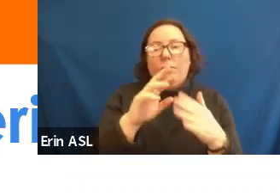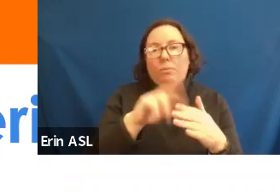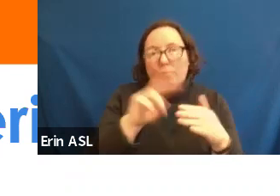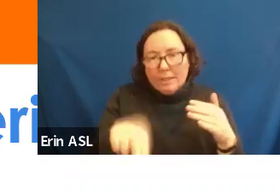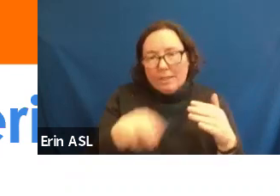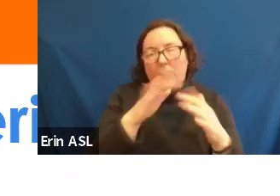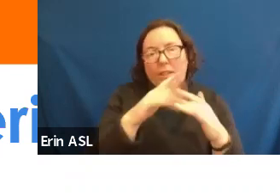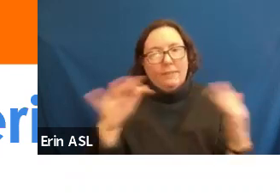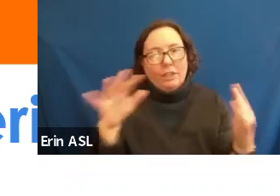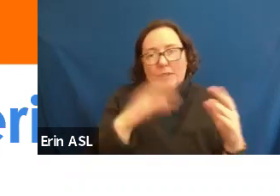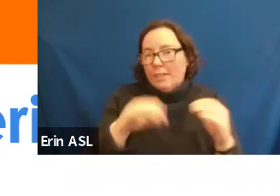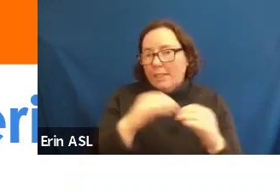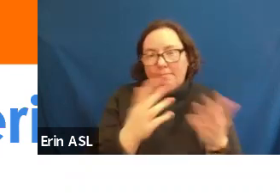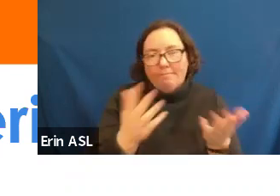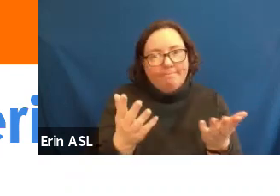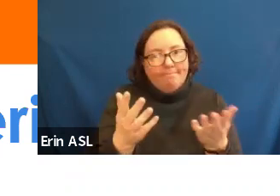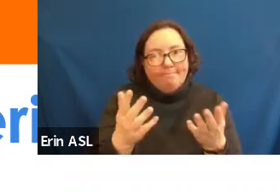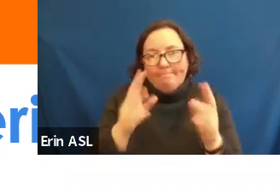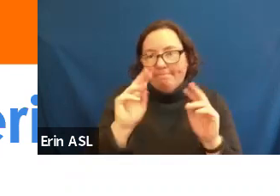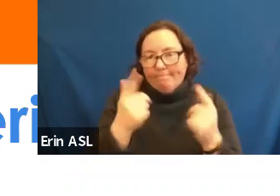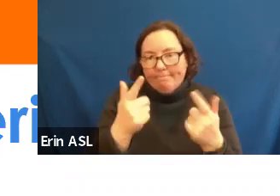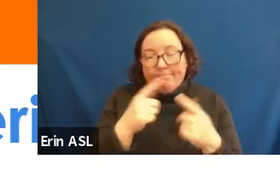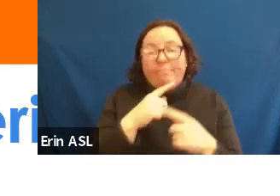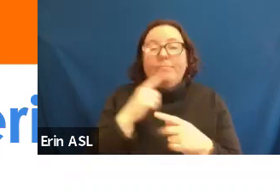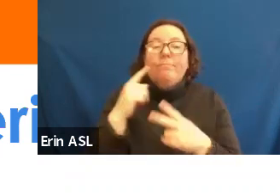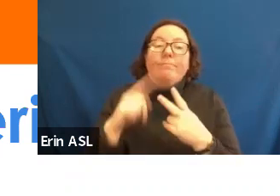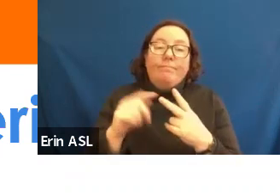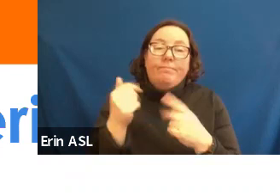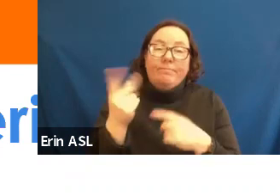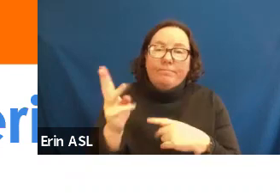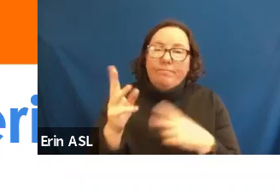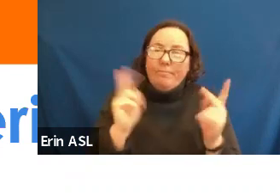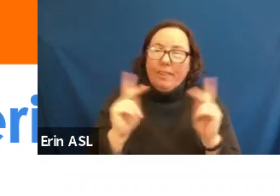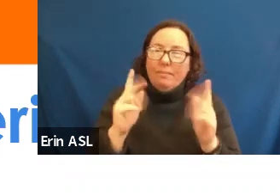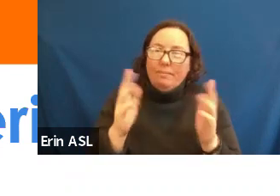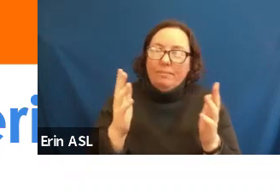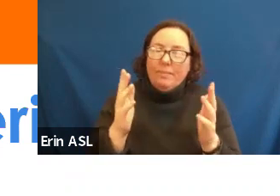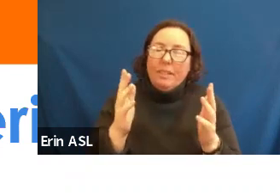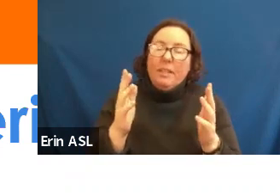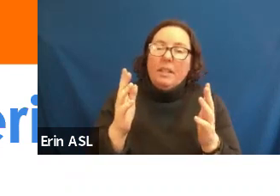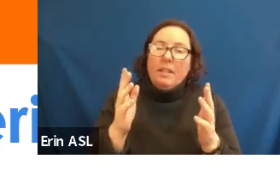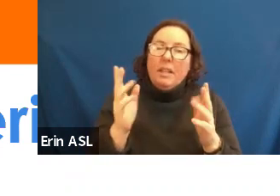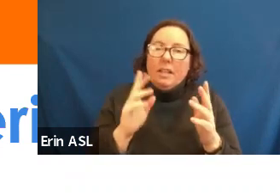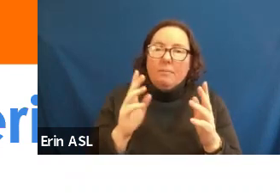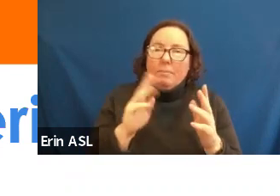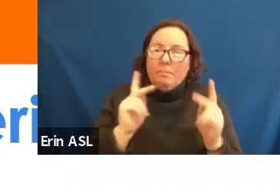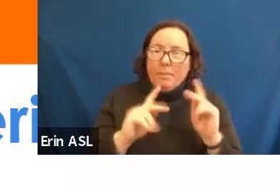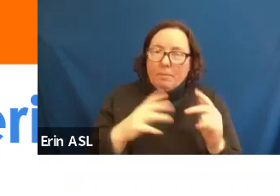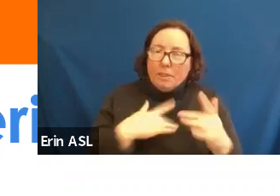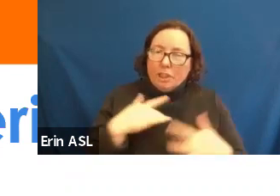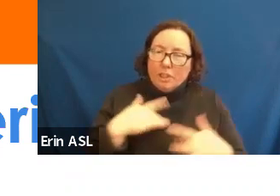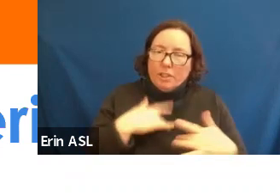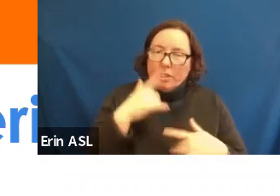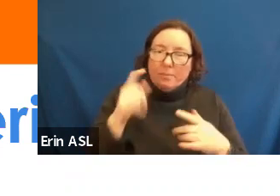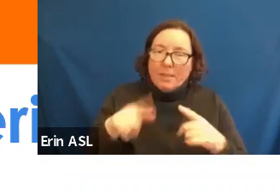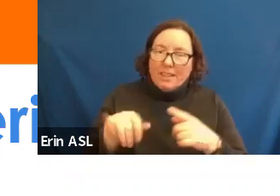a couple of concerns that were raised with that particular policy was that, one, there was no end